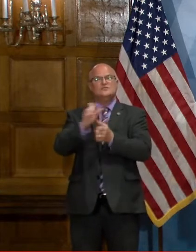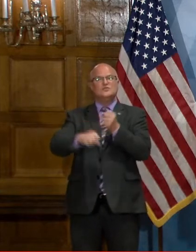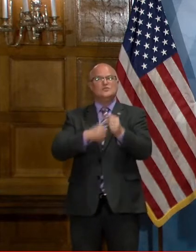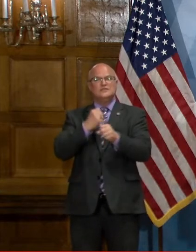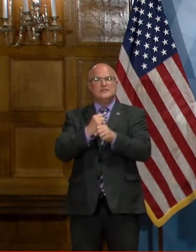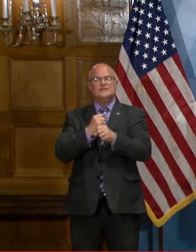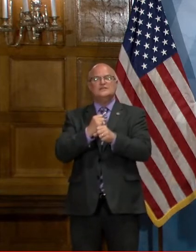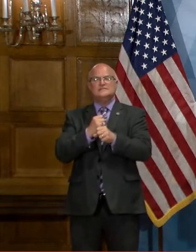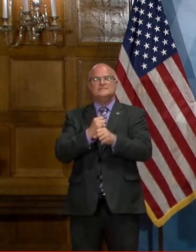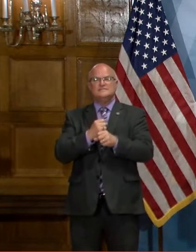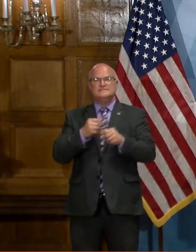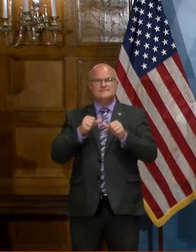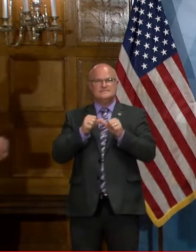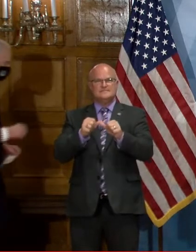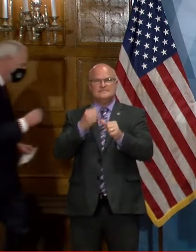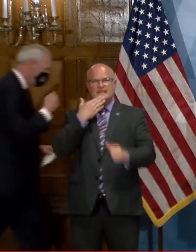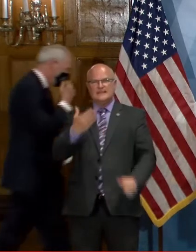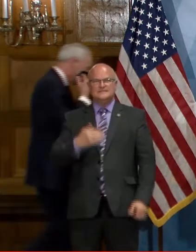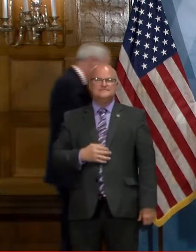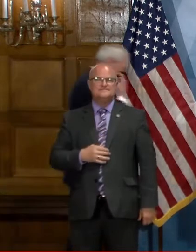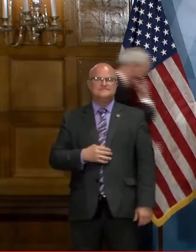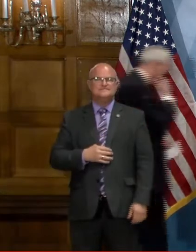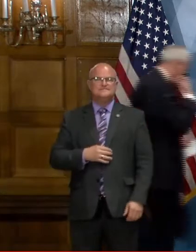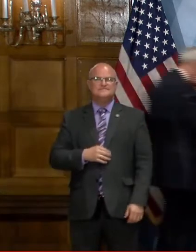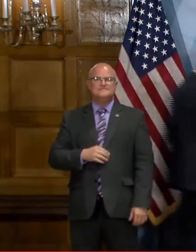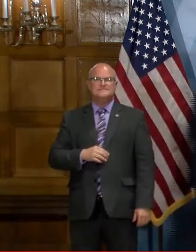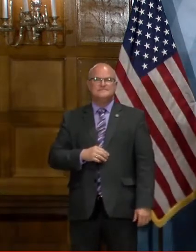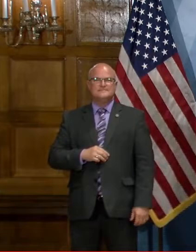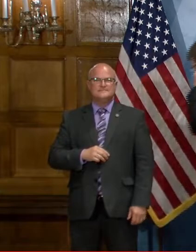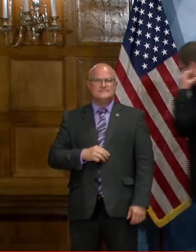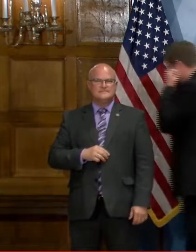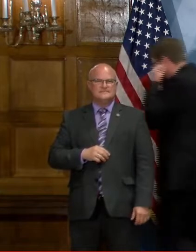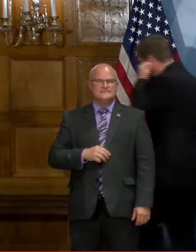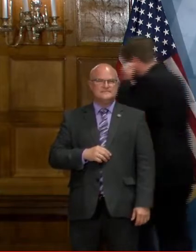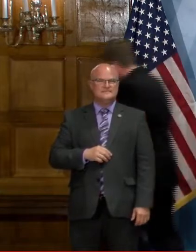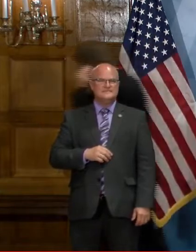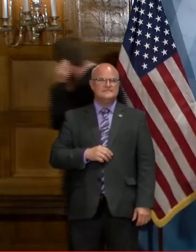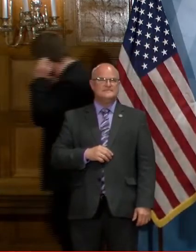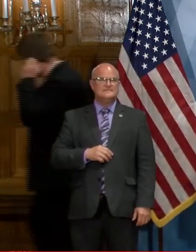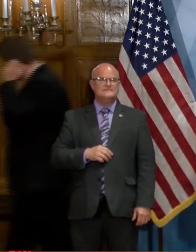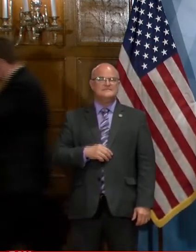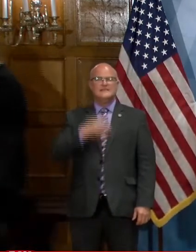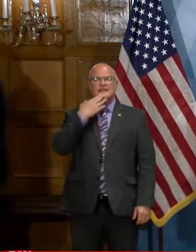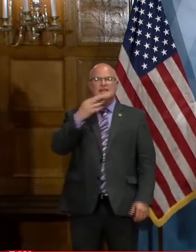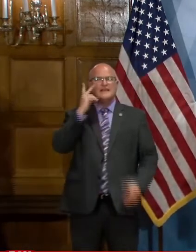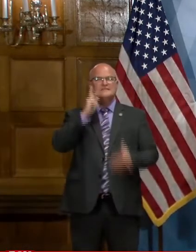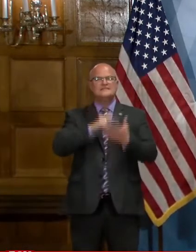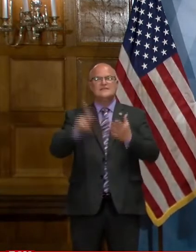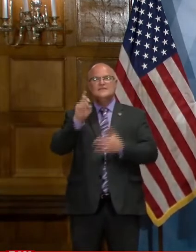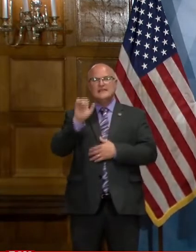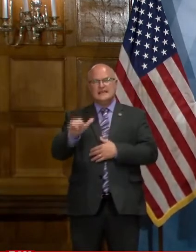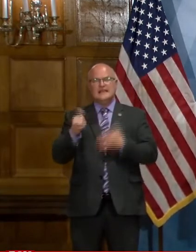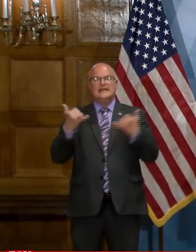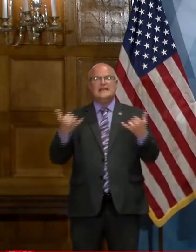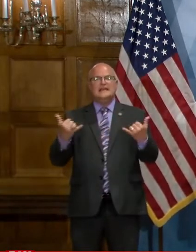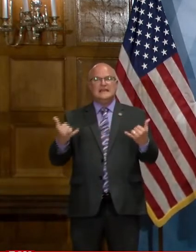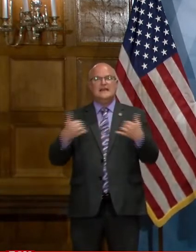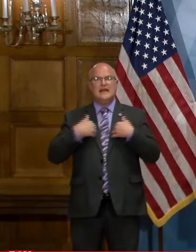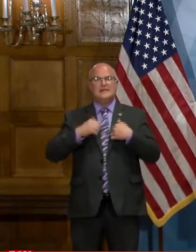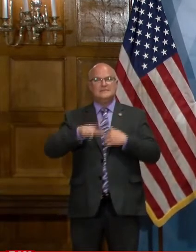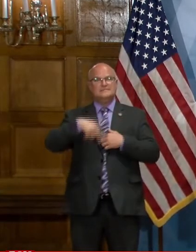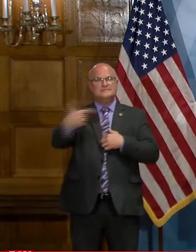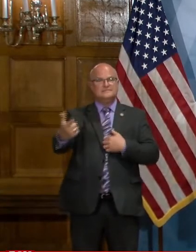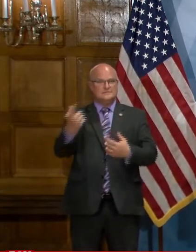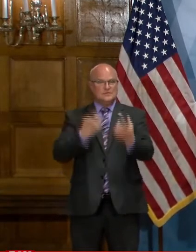in a safe way. Thanks, Secretary Key. And with that, we're happy to take